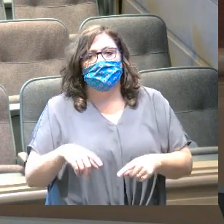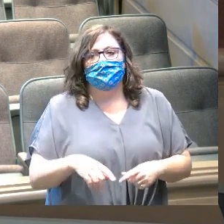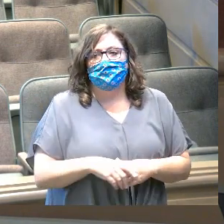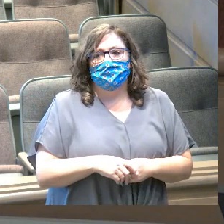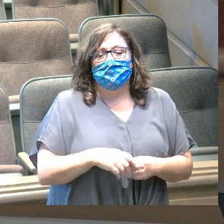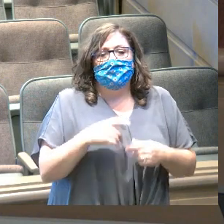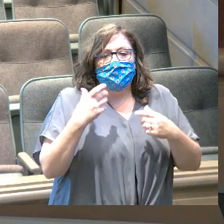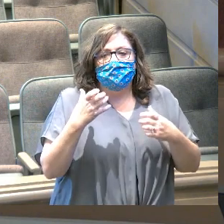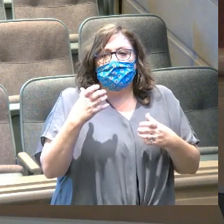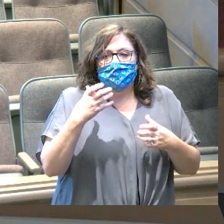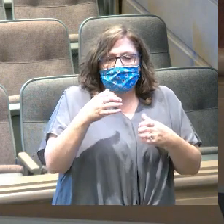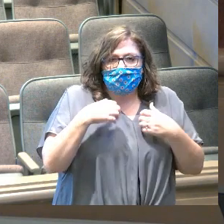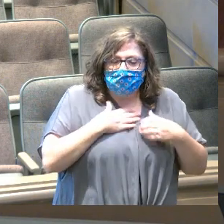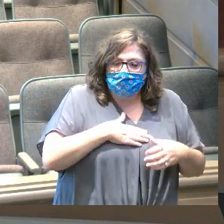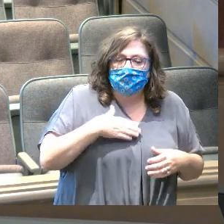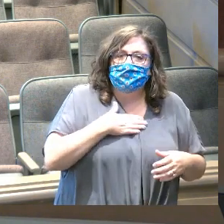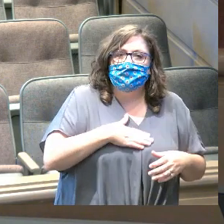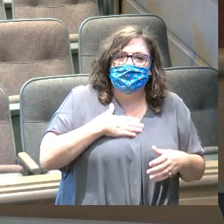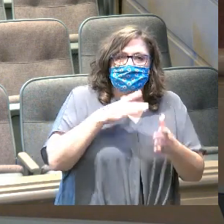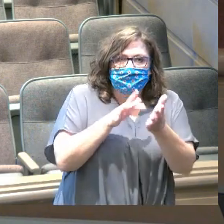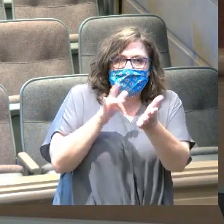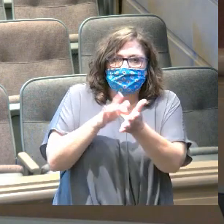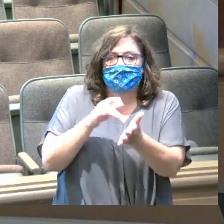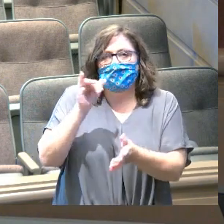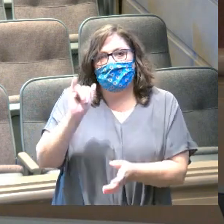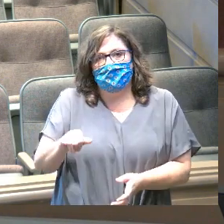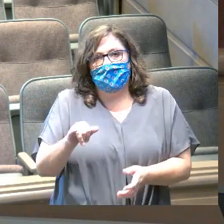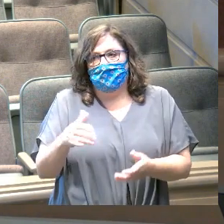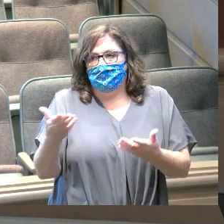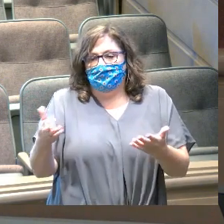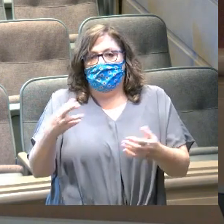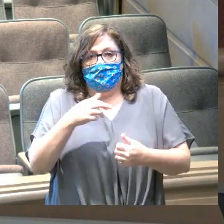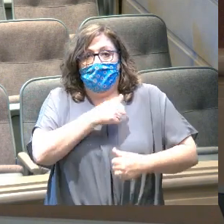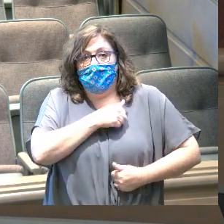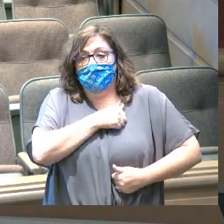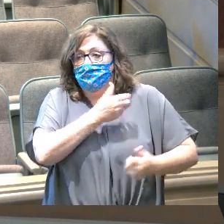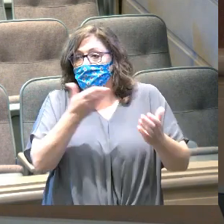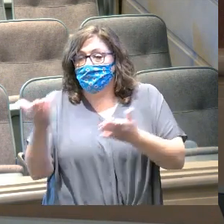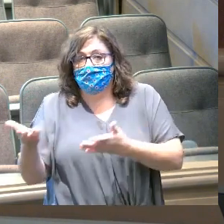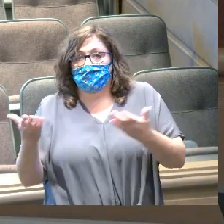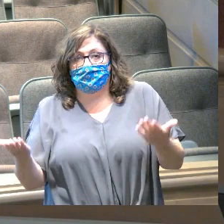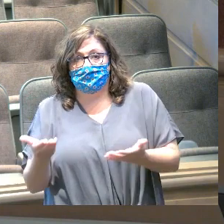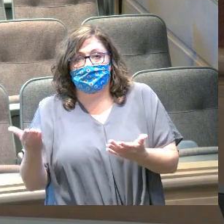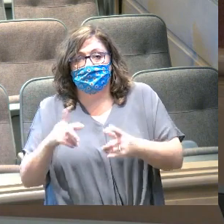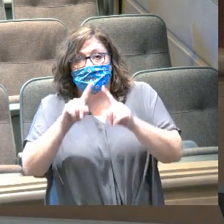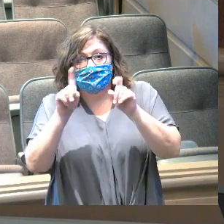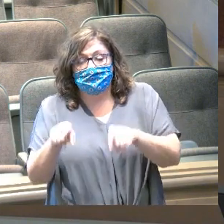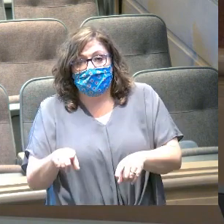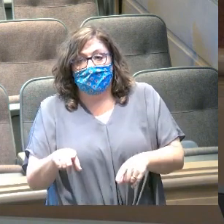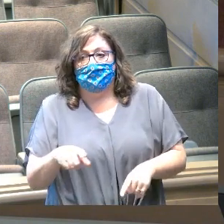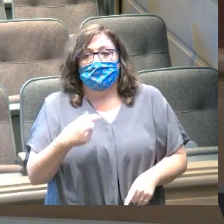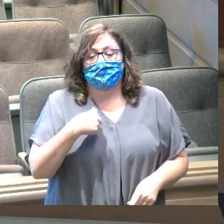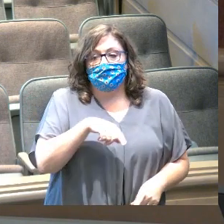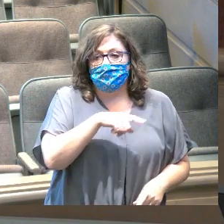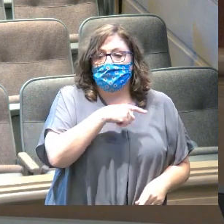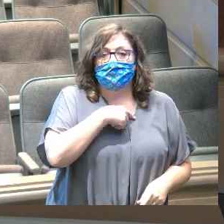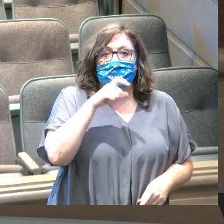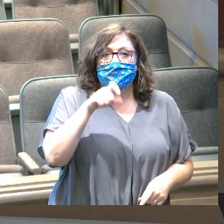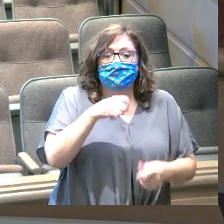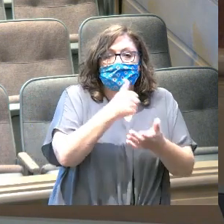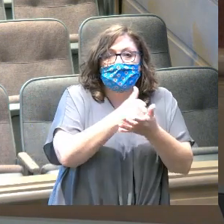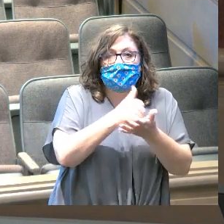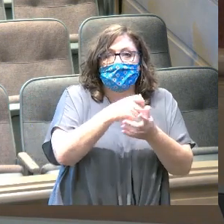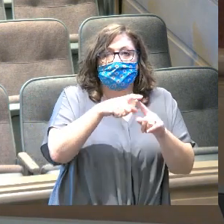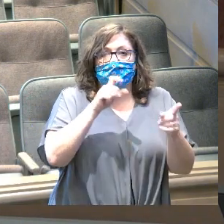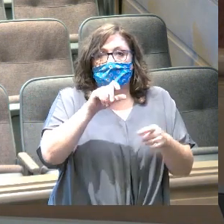resource that we have through partnership with the Governor's Office, the National Guard, the Department of Public Health, and Augusta University. I don't